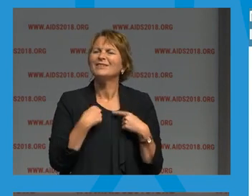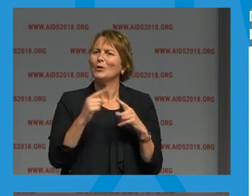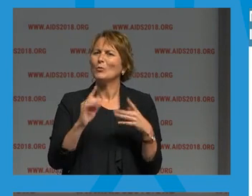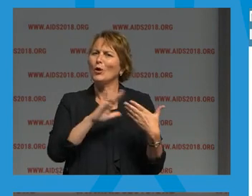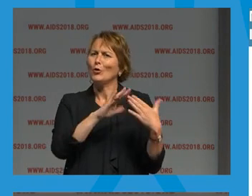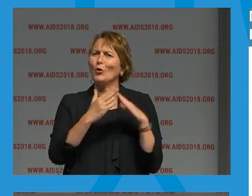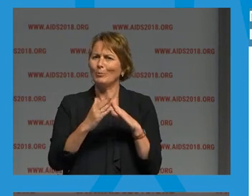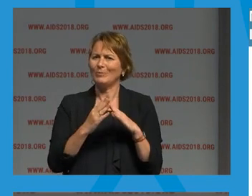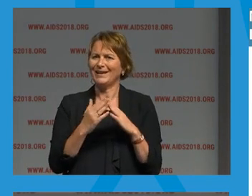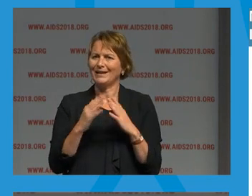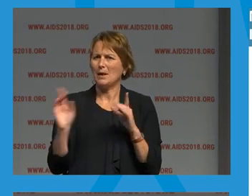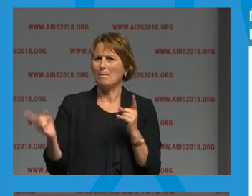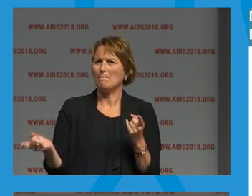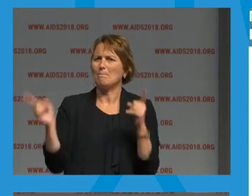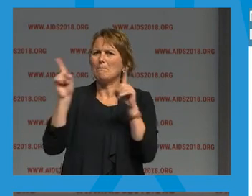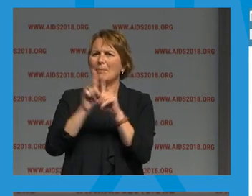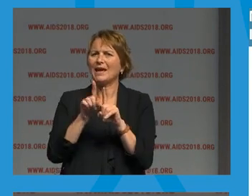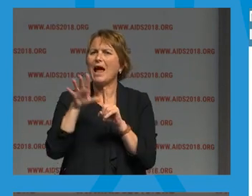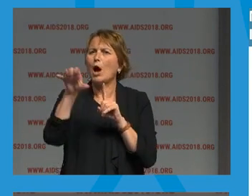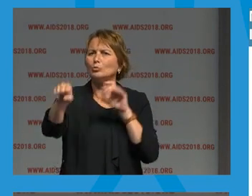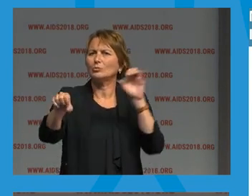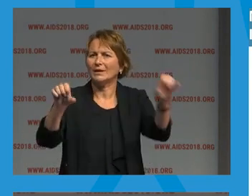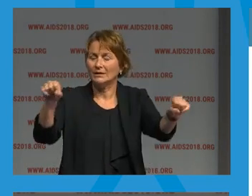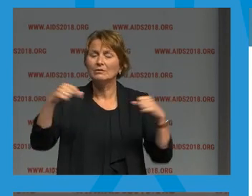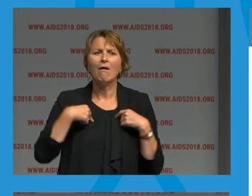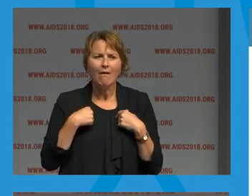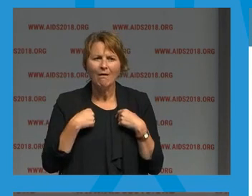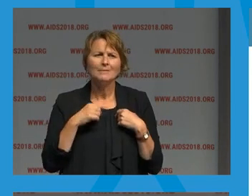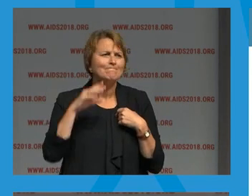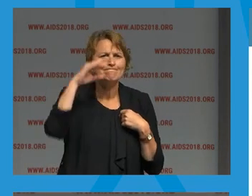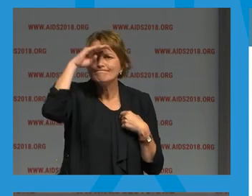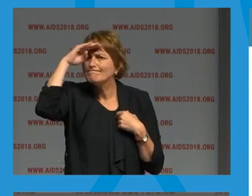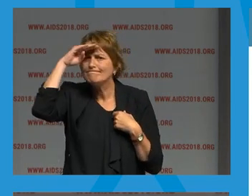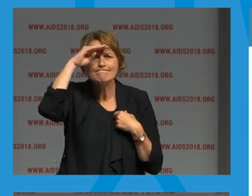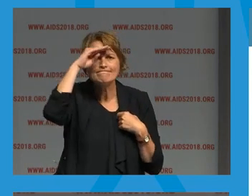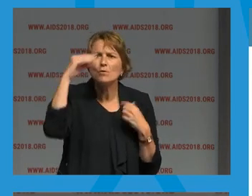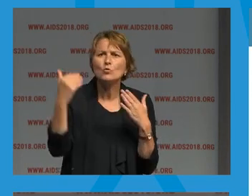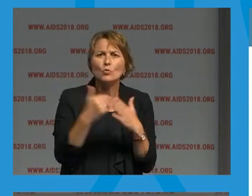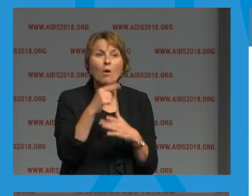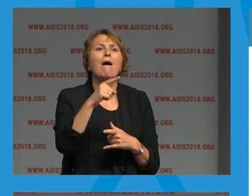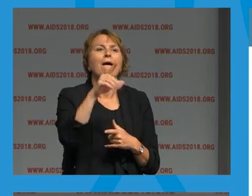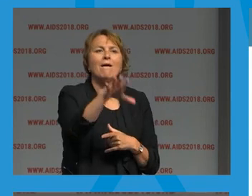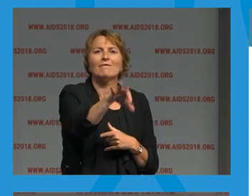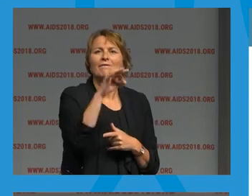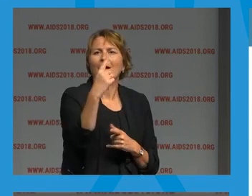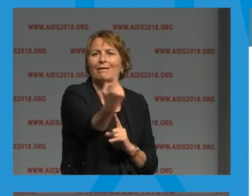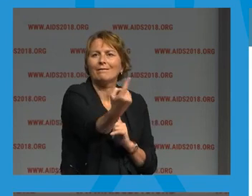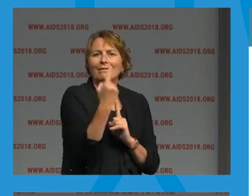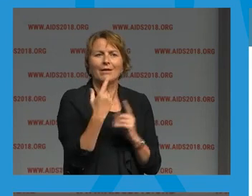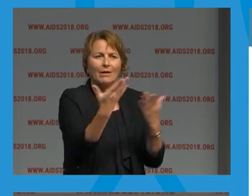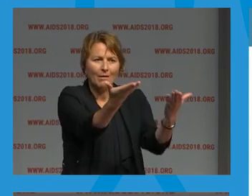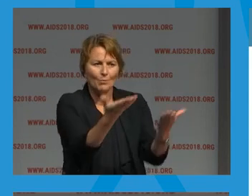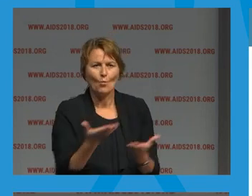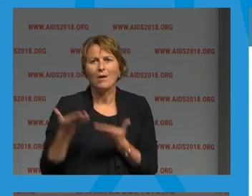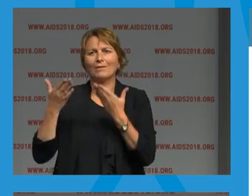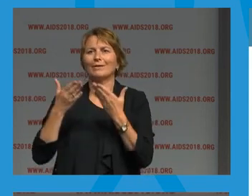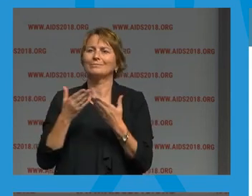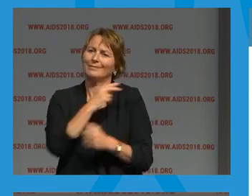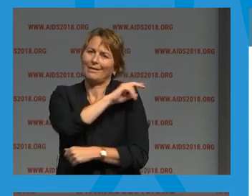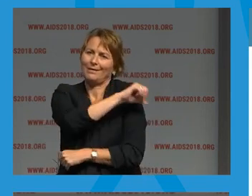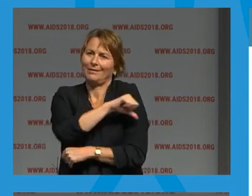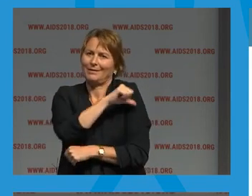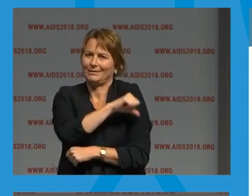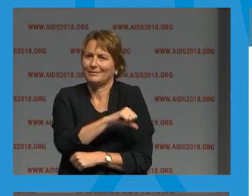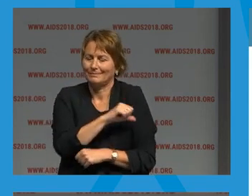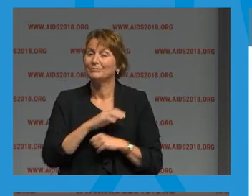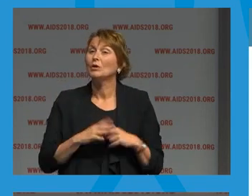outreach workers that brought new individuals that were found to be positive into the clinic. All of this is done with continuous